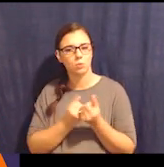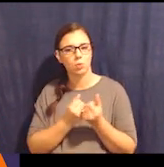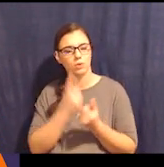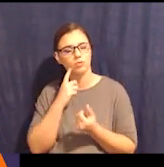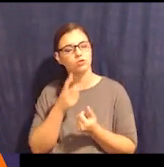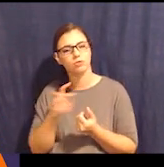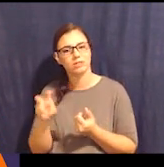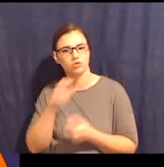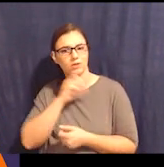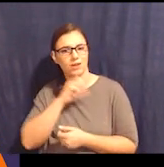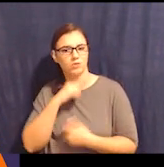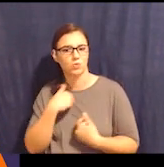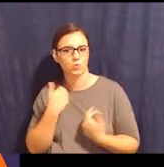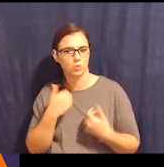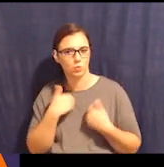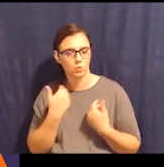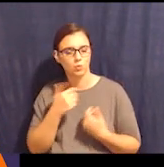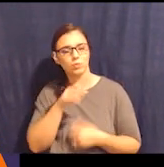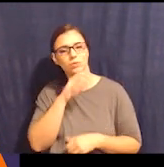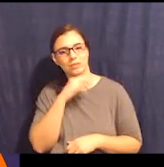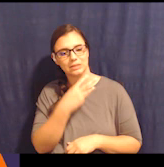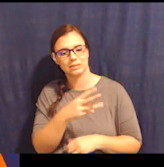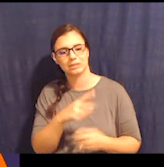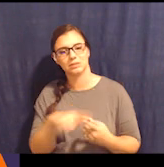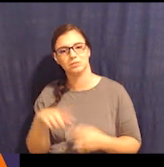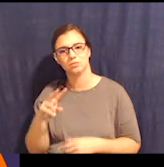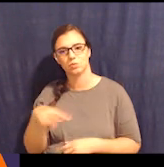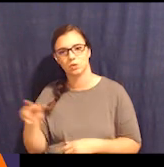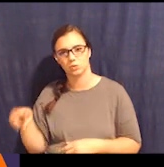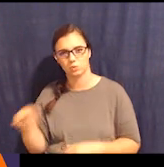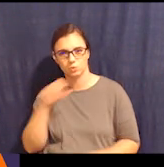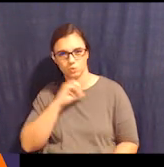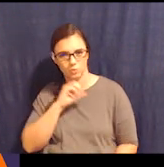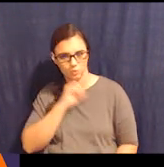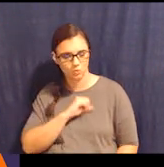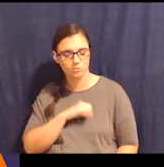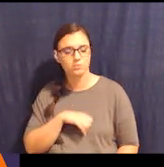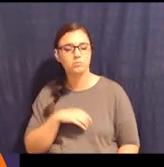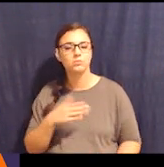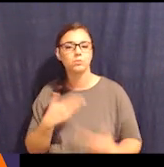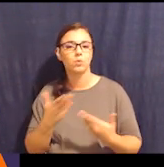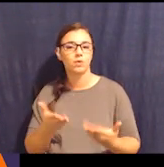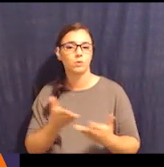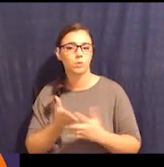22 years, offered via an online message board at